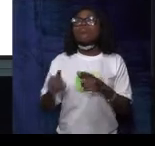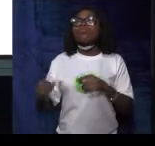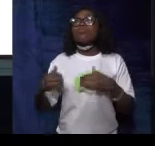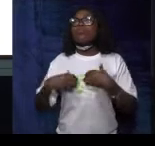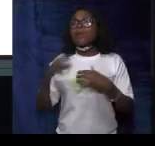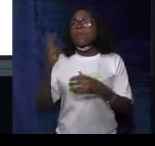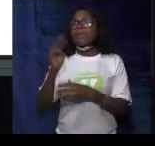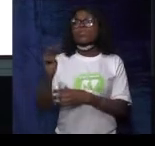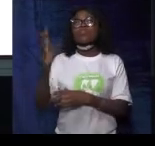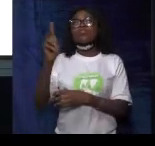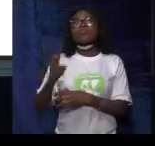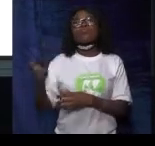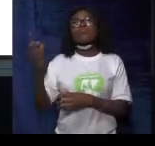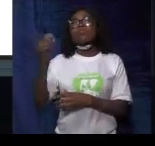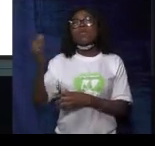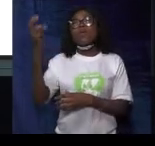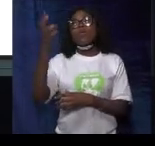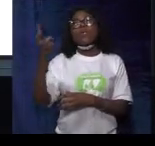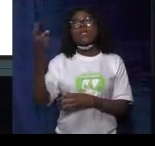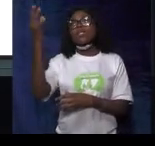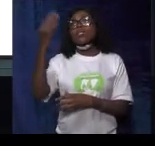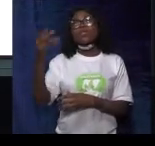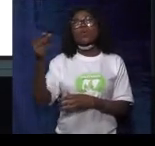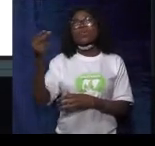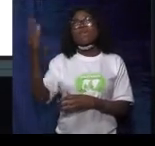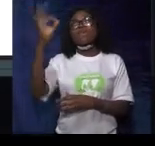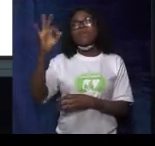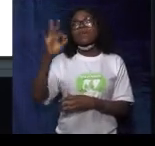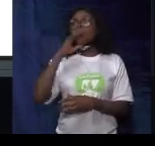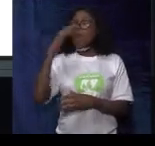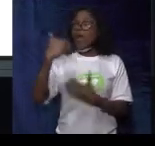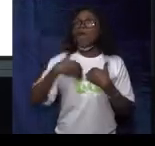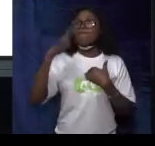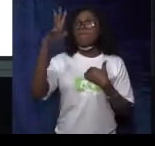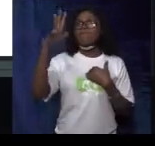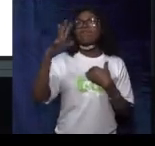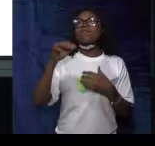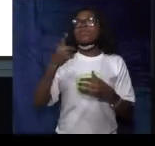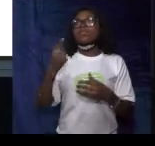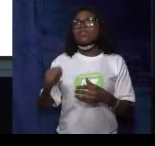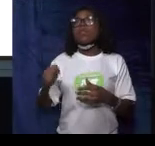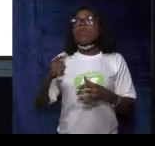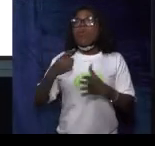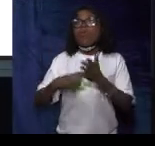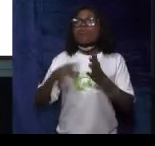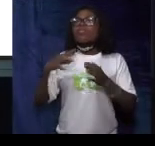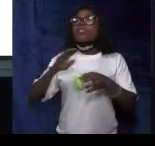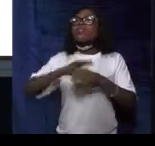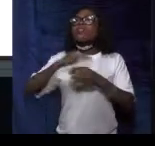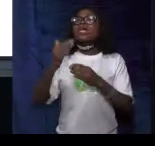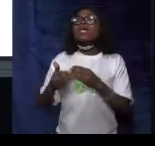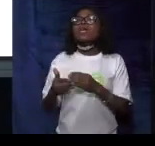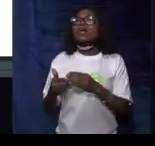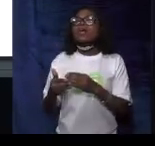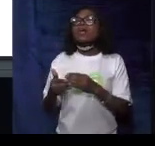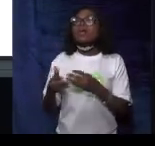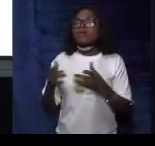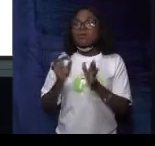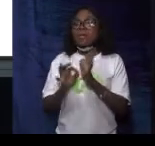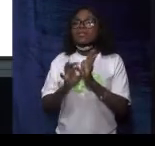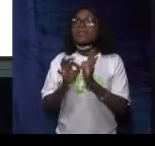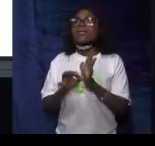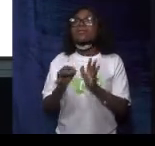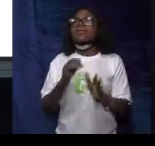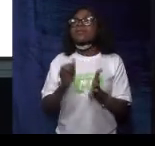data do you have from Monday to Friday? Monday, Tuesday, Wednesday, Thursday, Friday, you have 5. So if the average is equal for all the days, what will be the